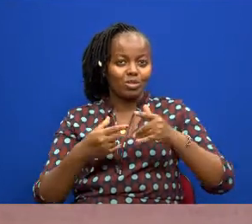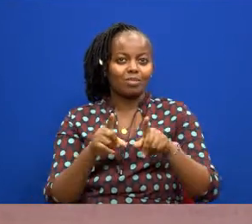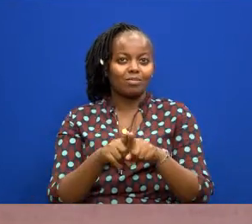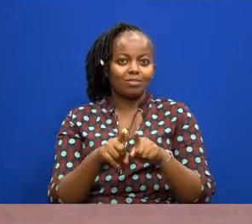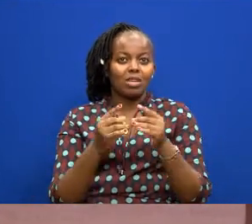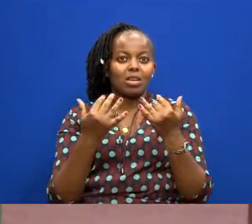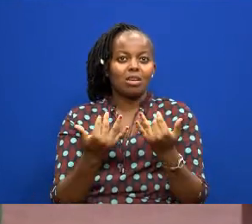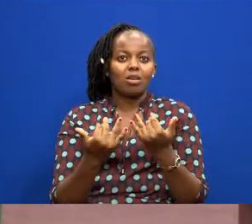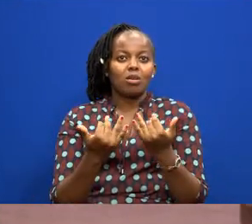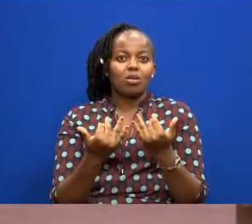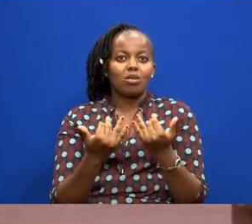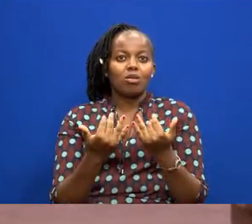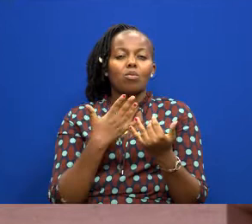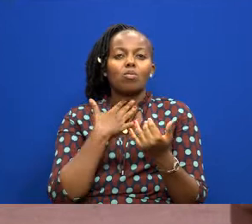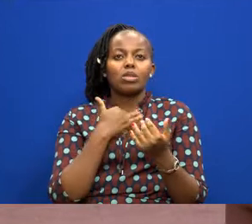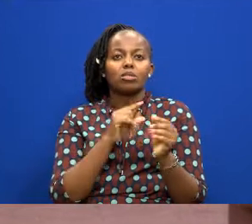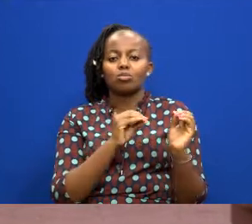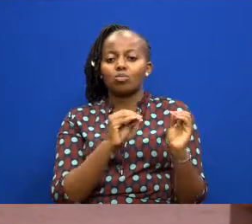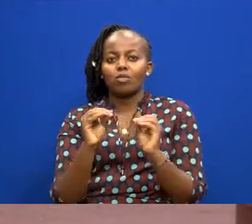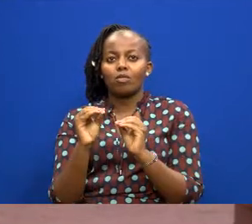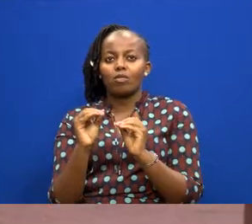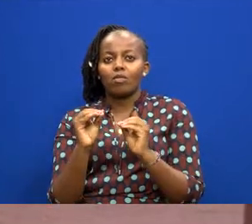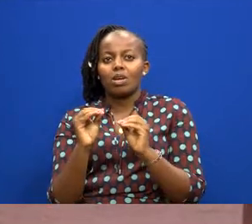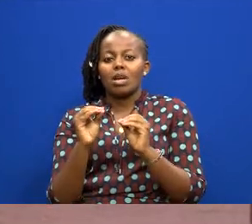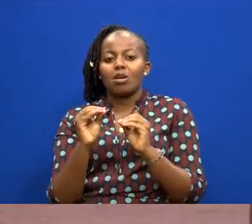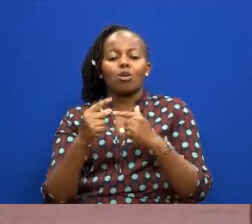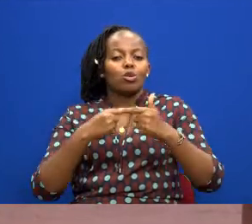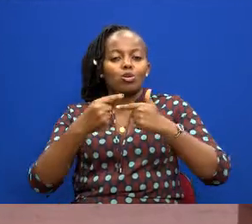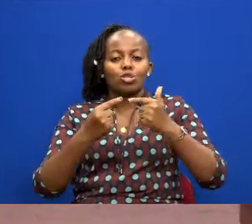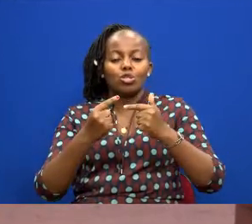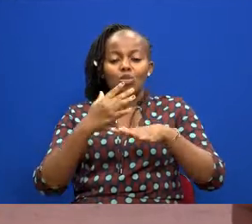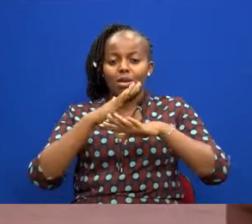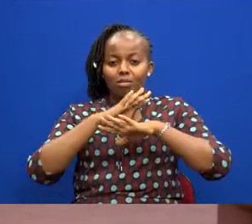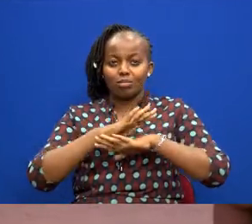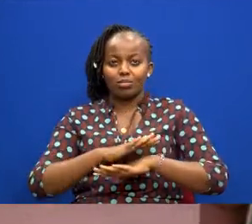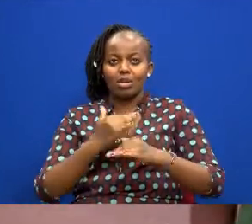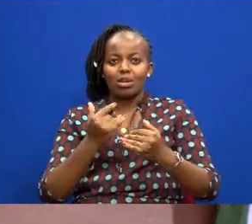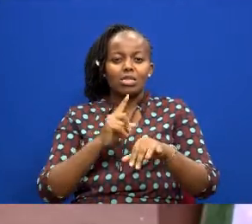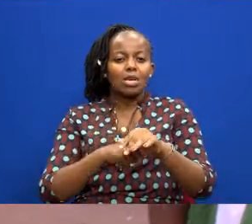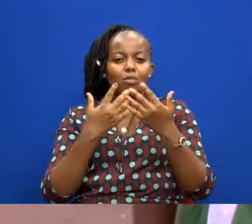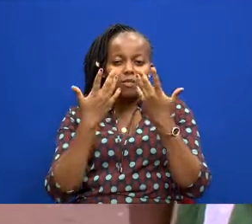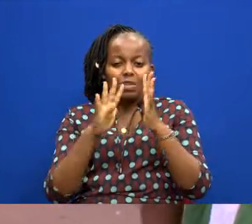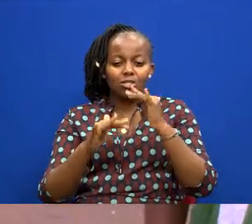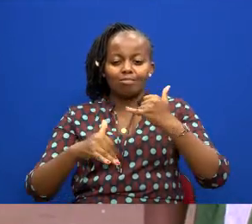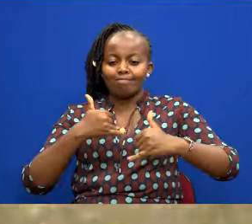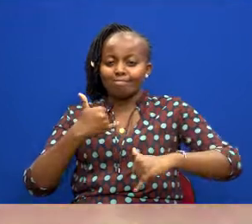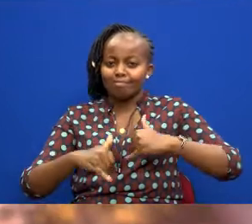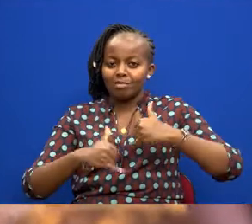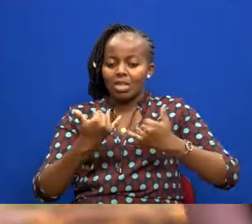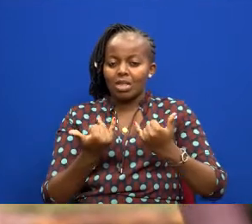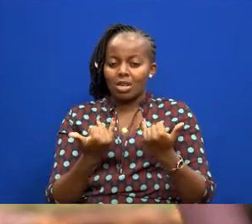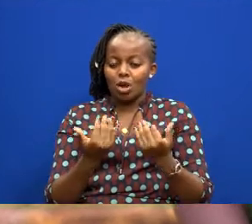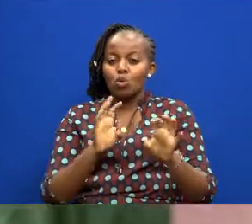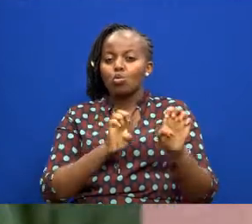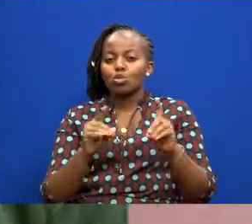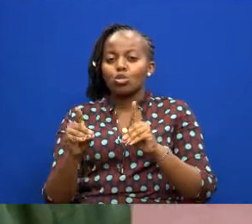to cool down. So tukishamaliza game tumefanya exercise na imekuwa ni